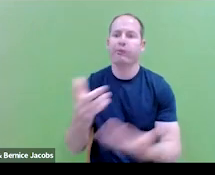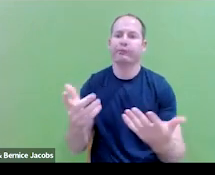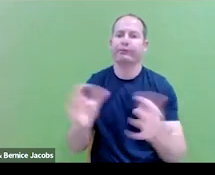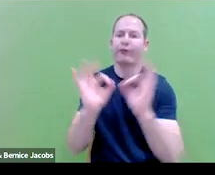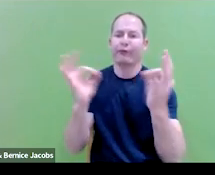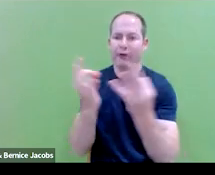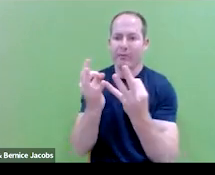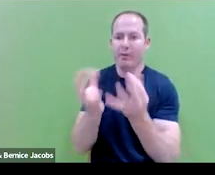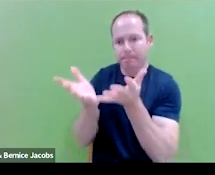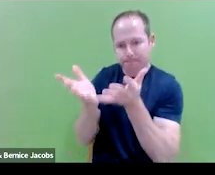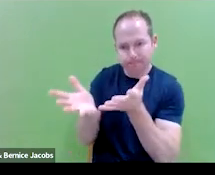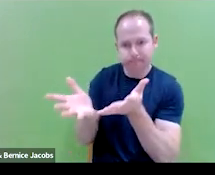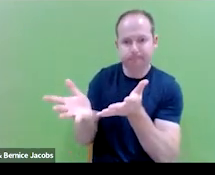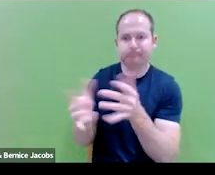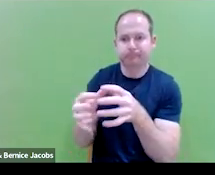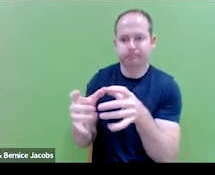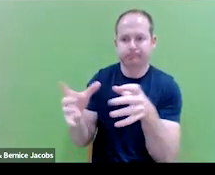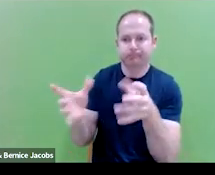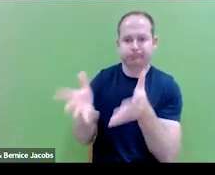same services and facilities.